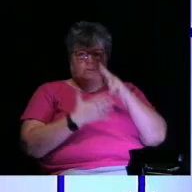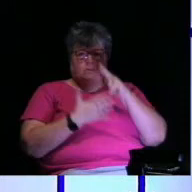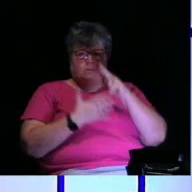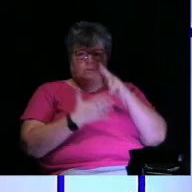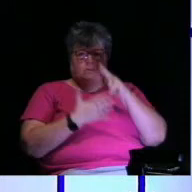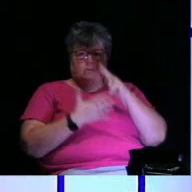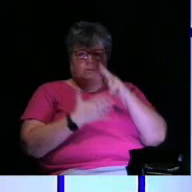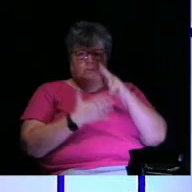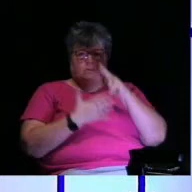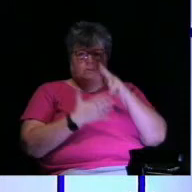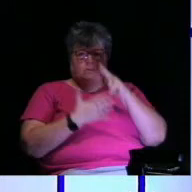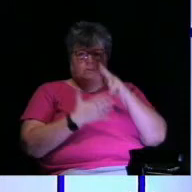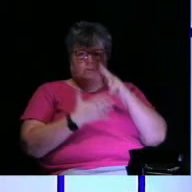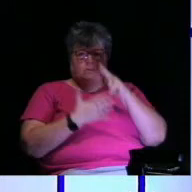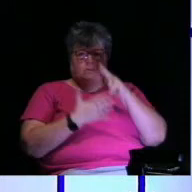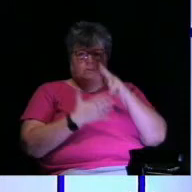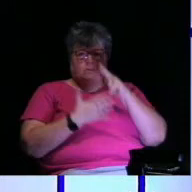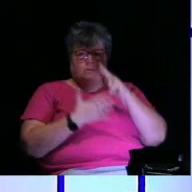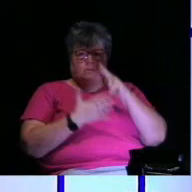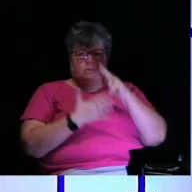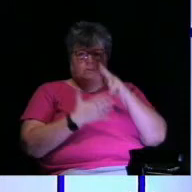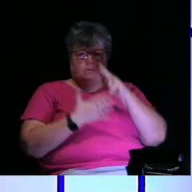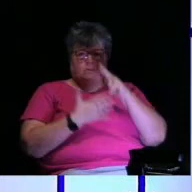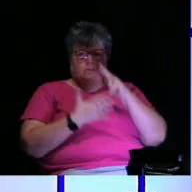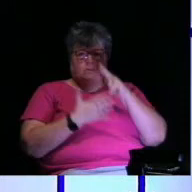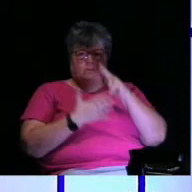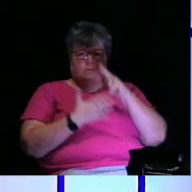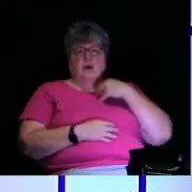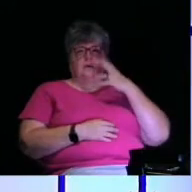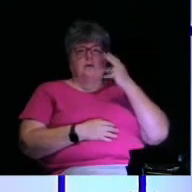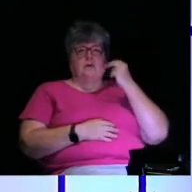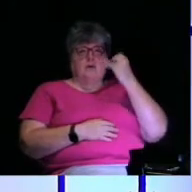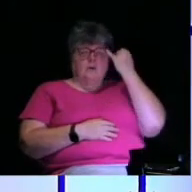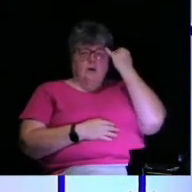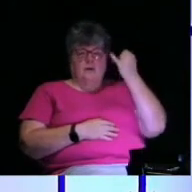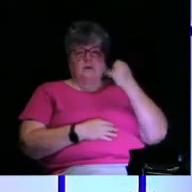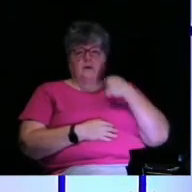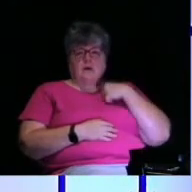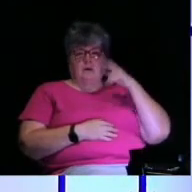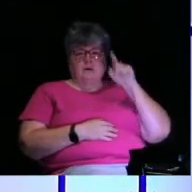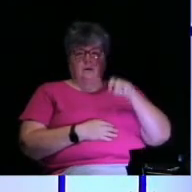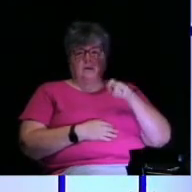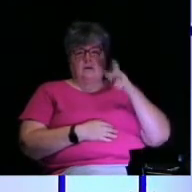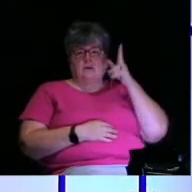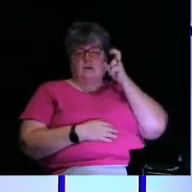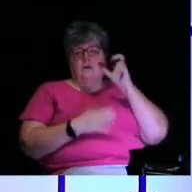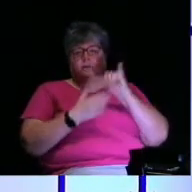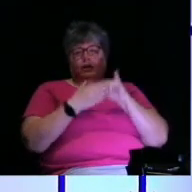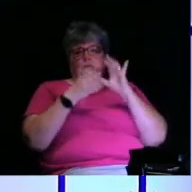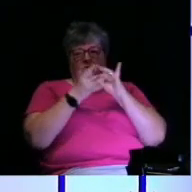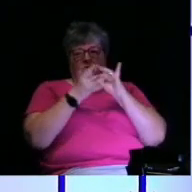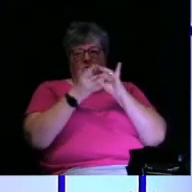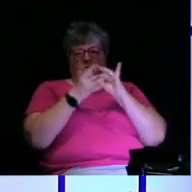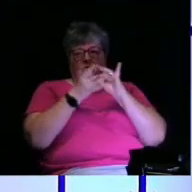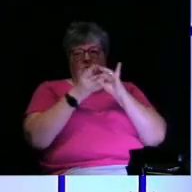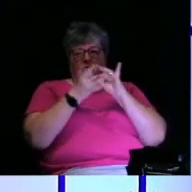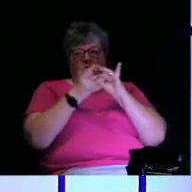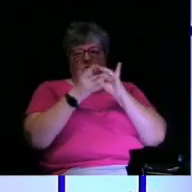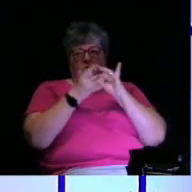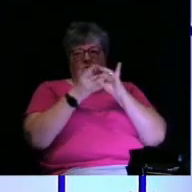drowning. And that preacher had no idea that he told that story that I needed to hear right then. But I was me drowning and